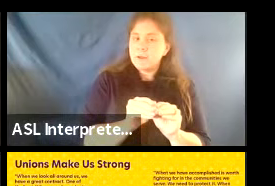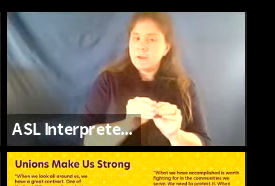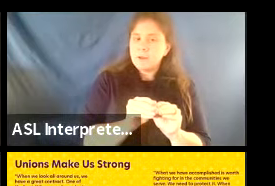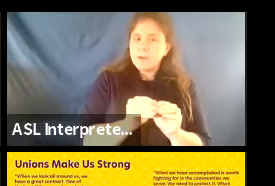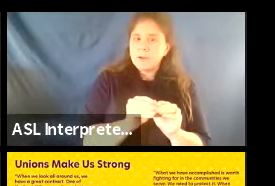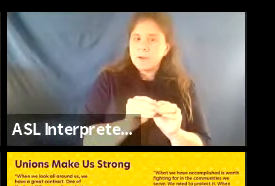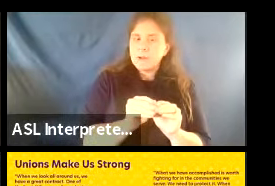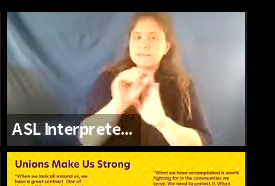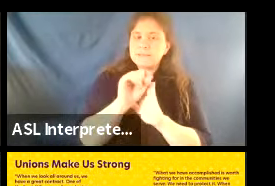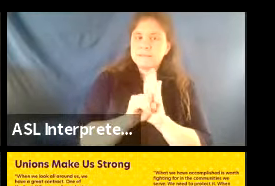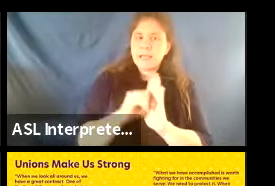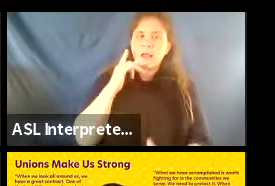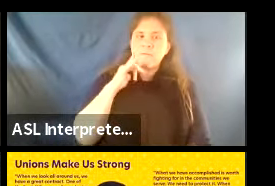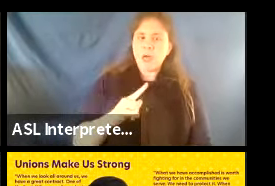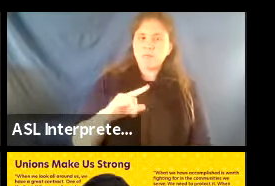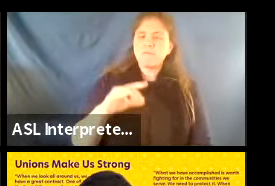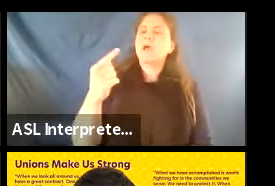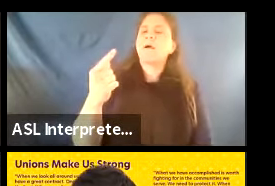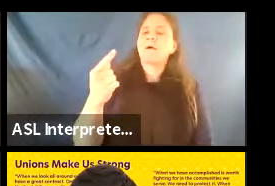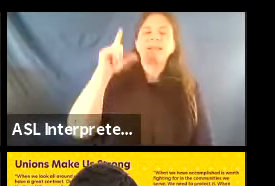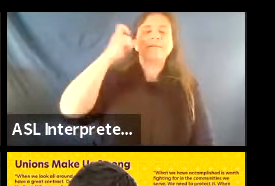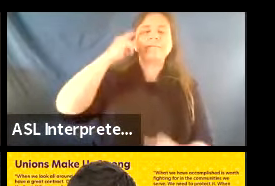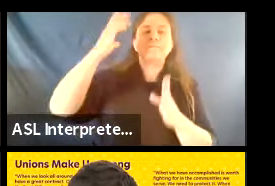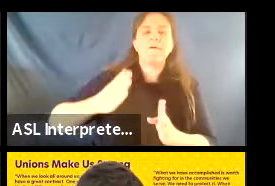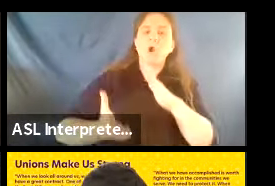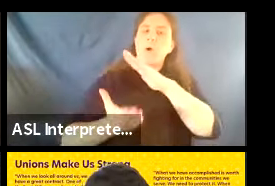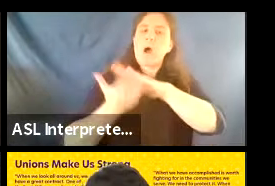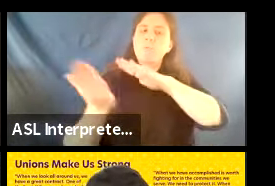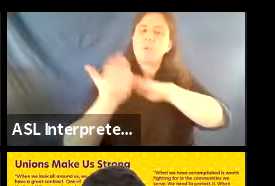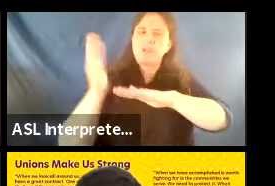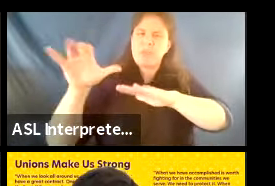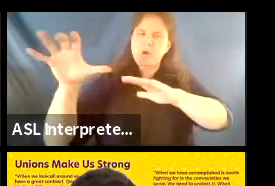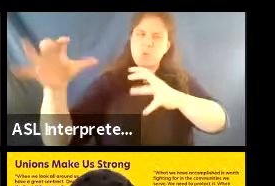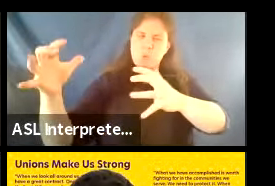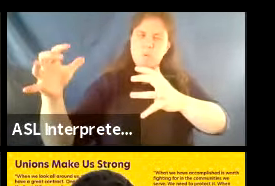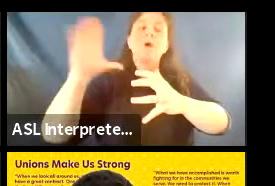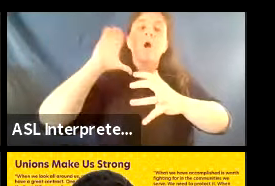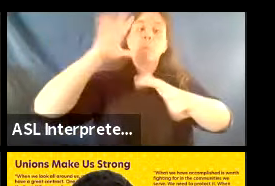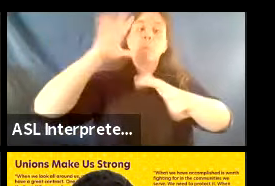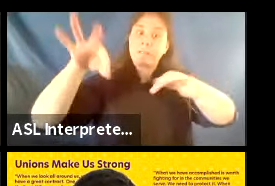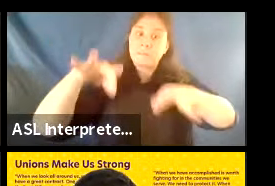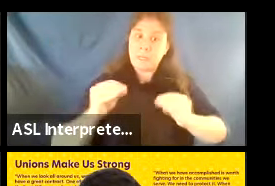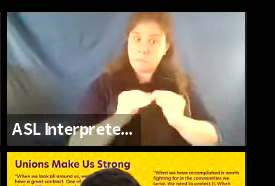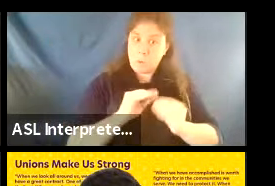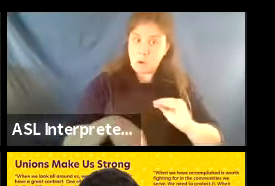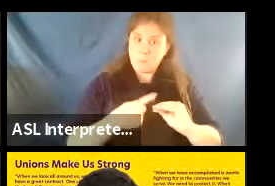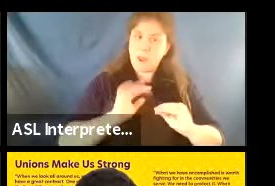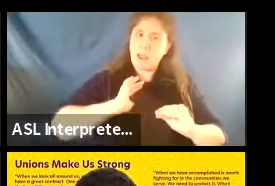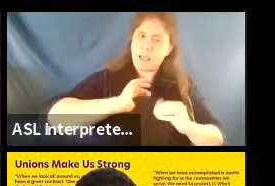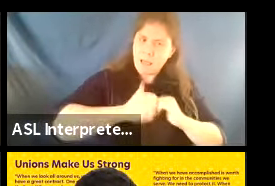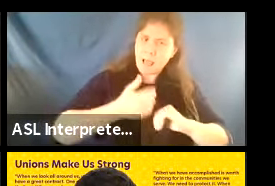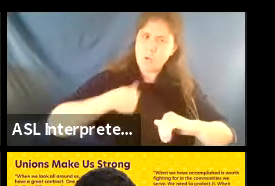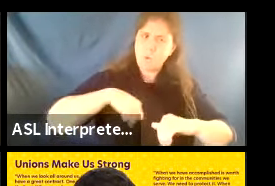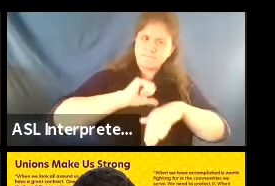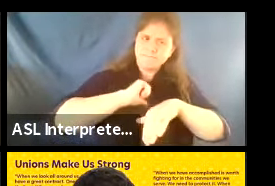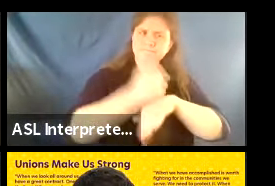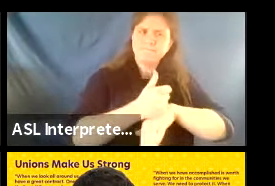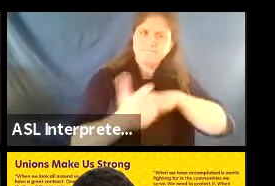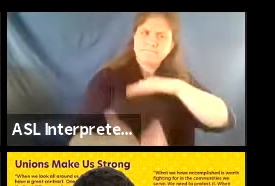our State of California government operations, about how we're operationalizing our vaccine distribution